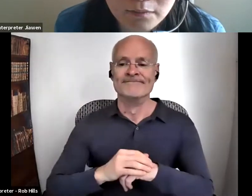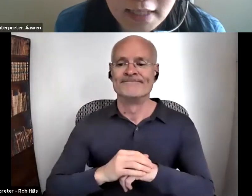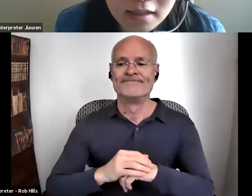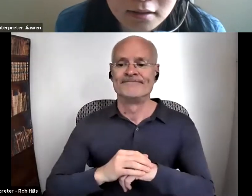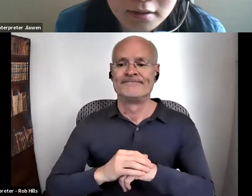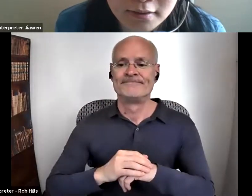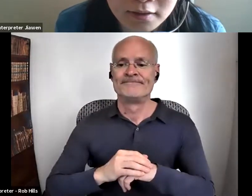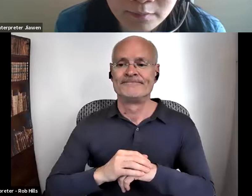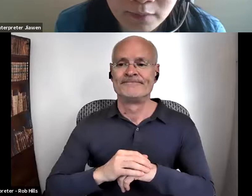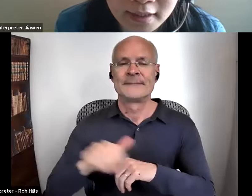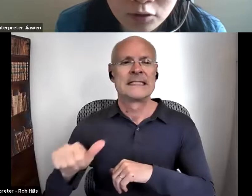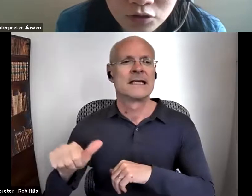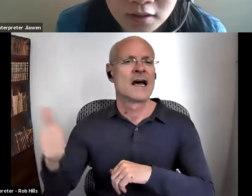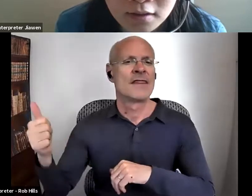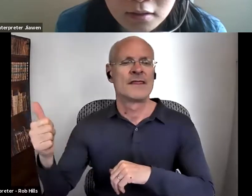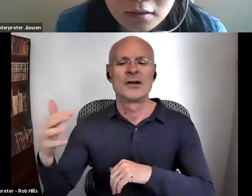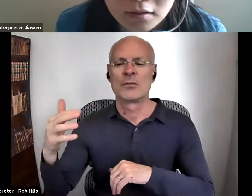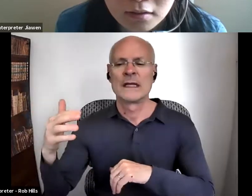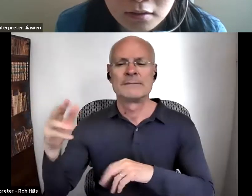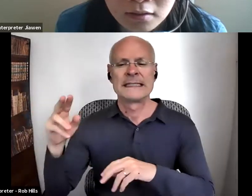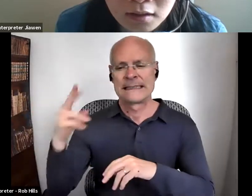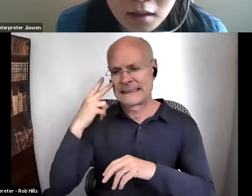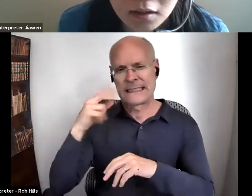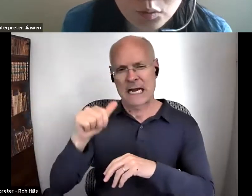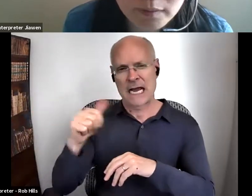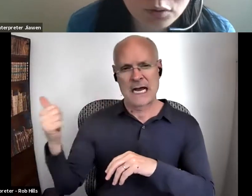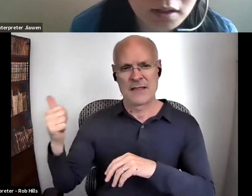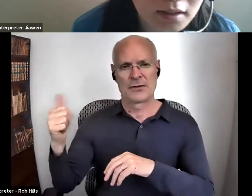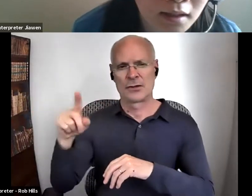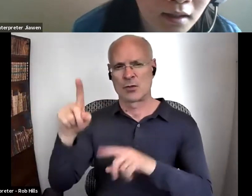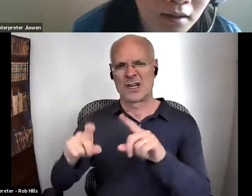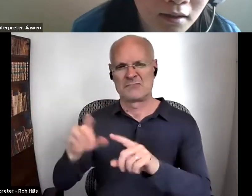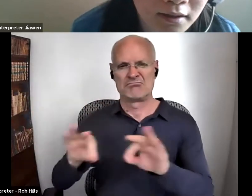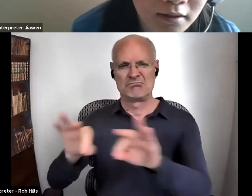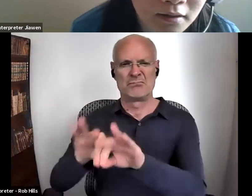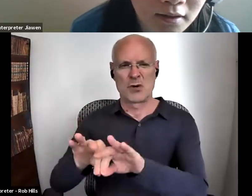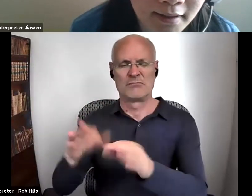And let's see, I'll see if I can pull up a couple of more.